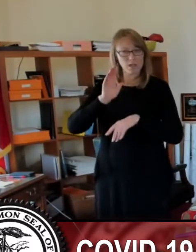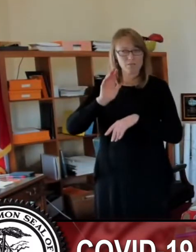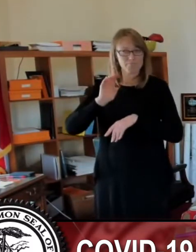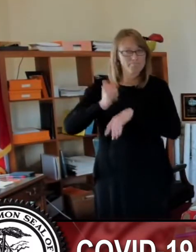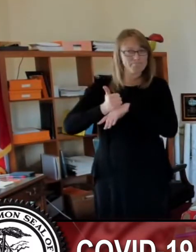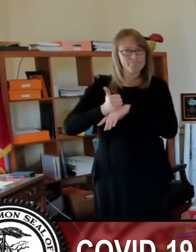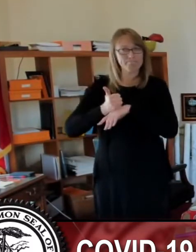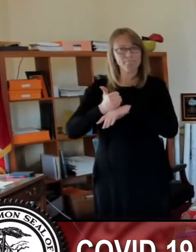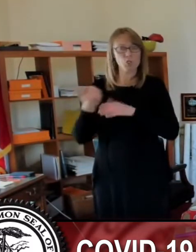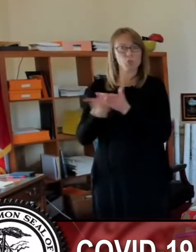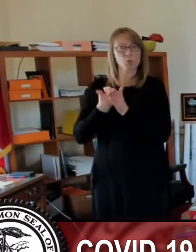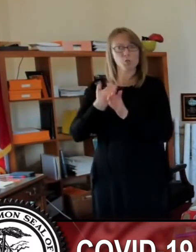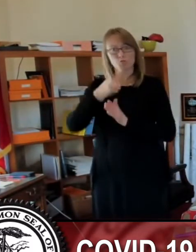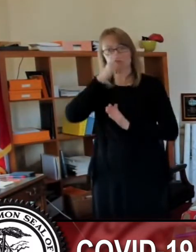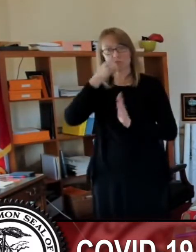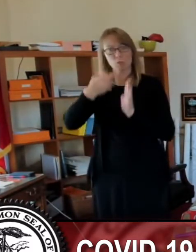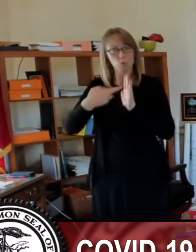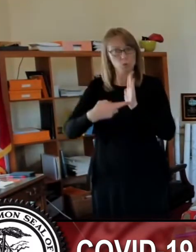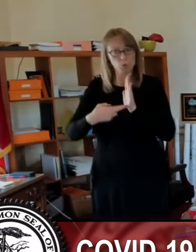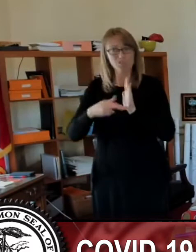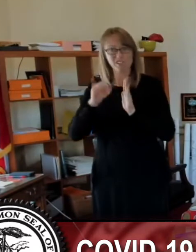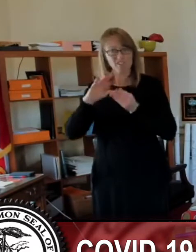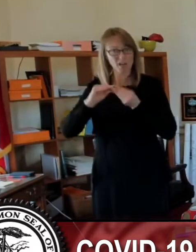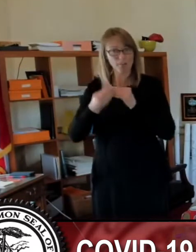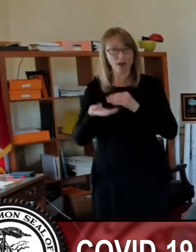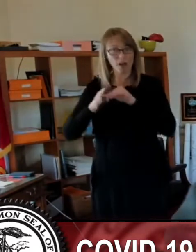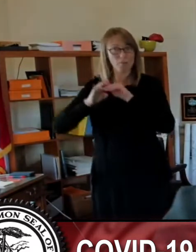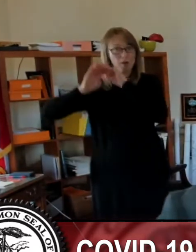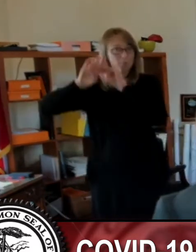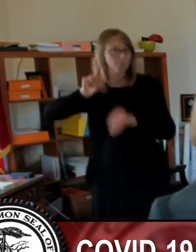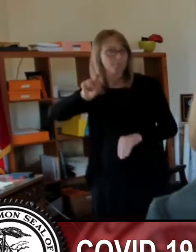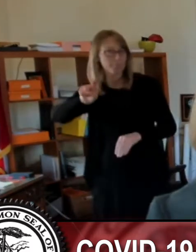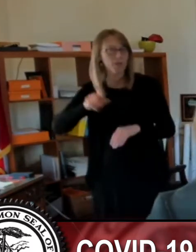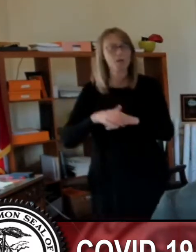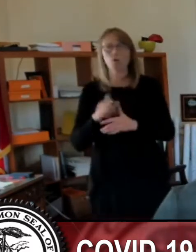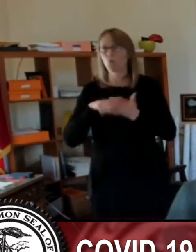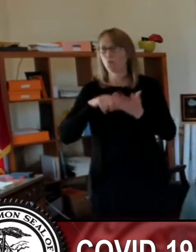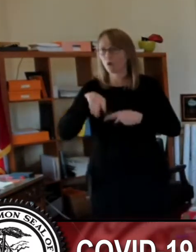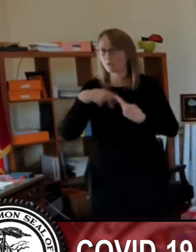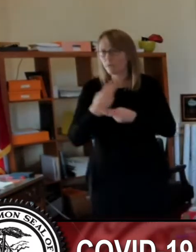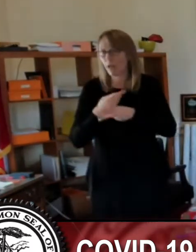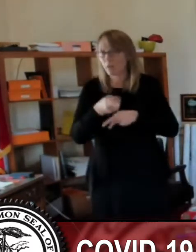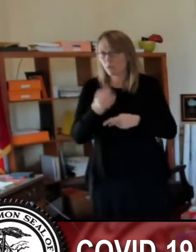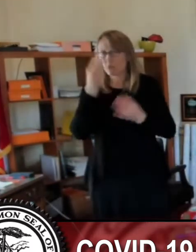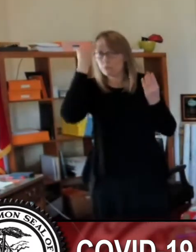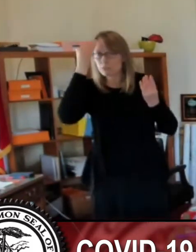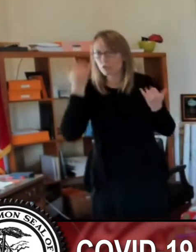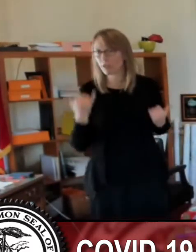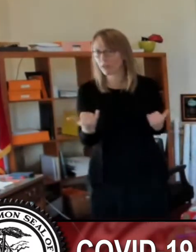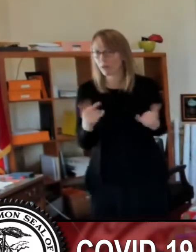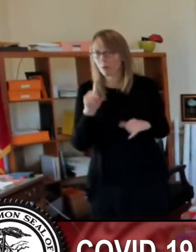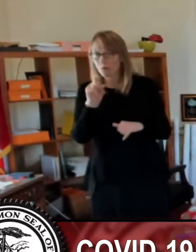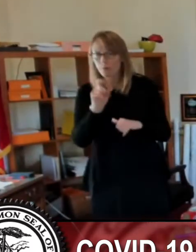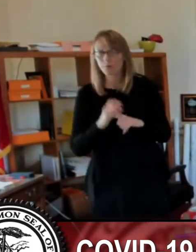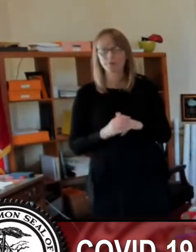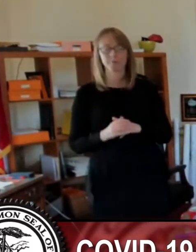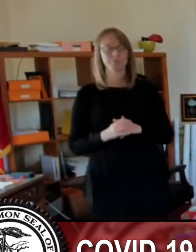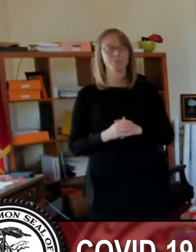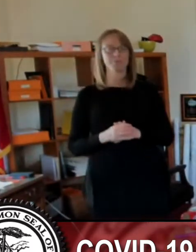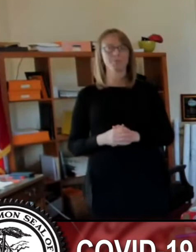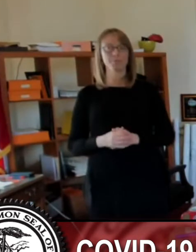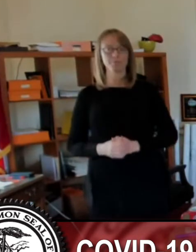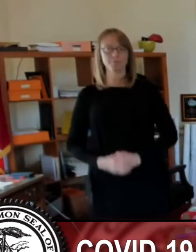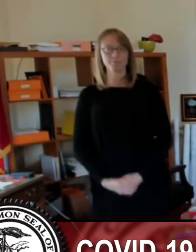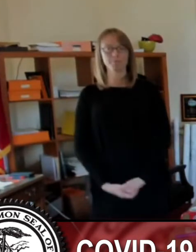go up? If so, what type of additional restrictions are you even considering right now? So